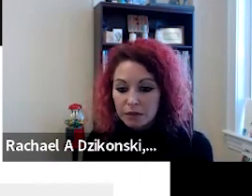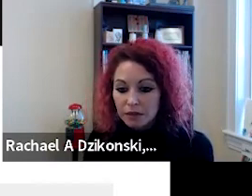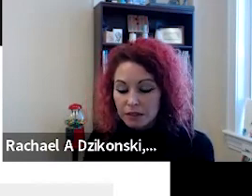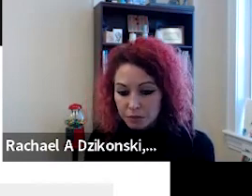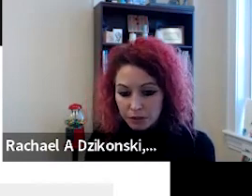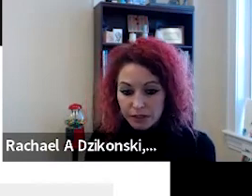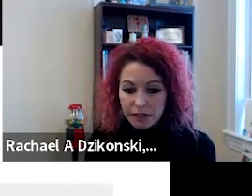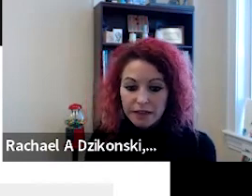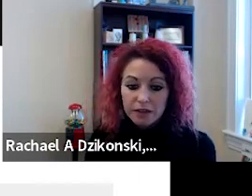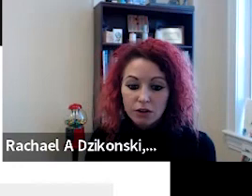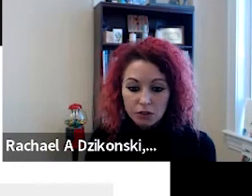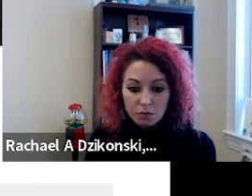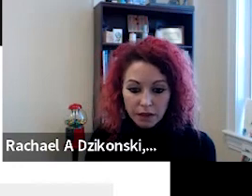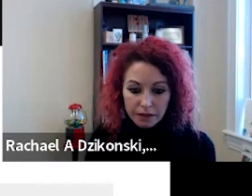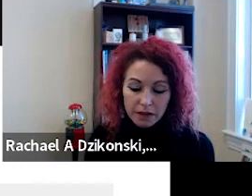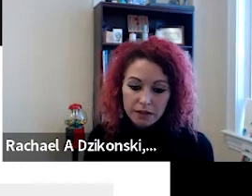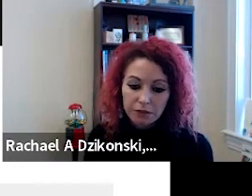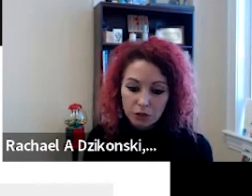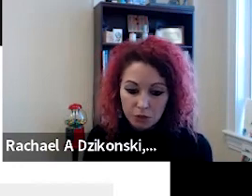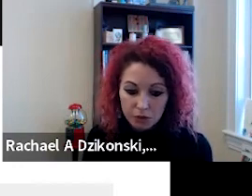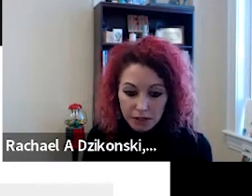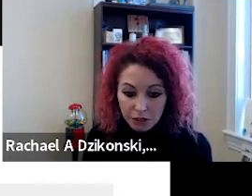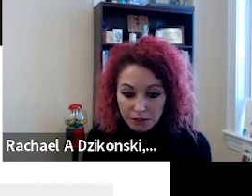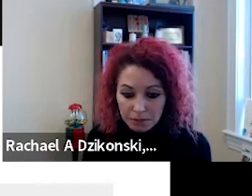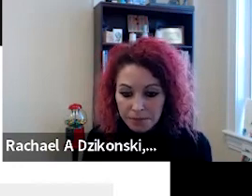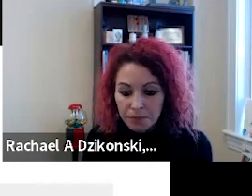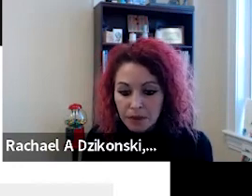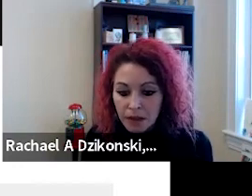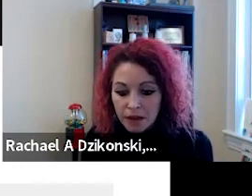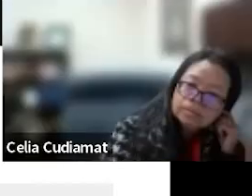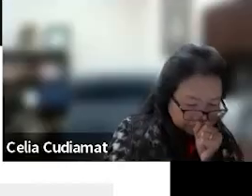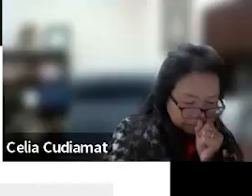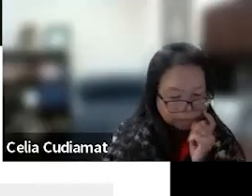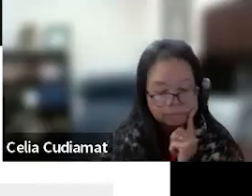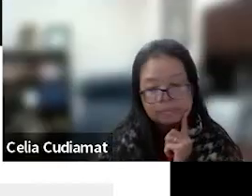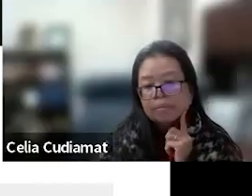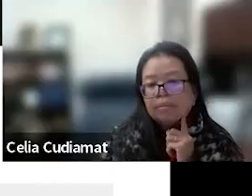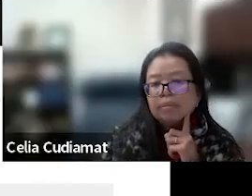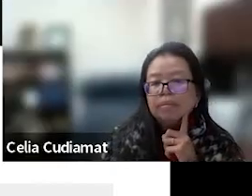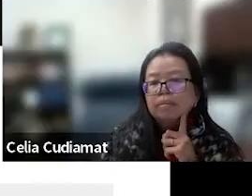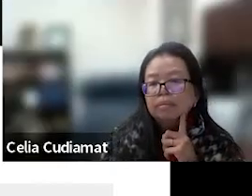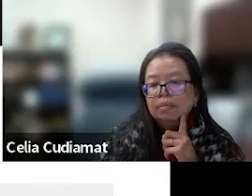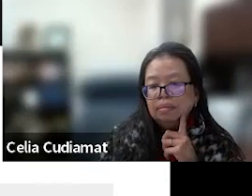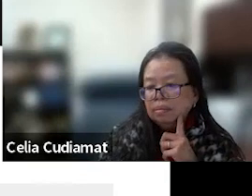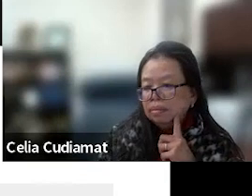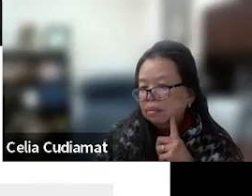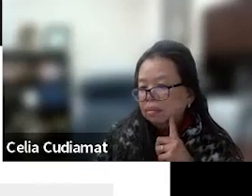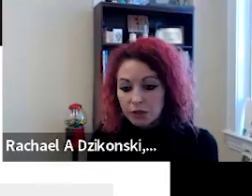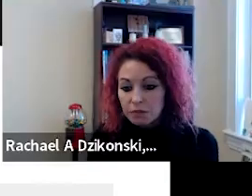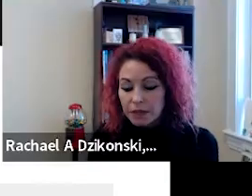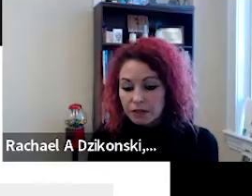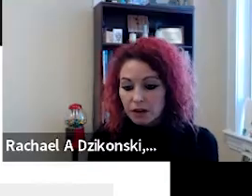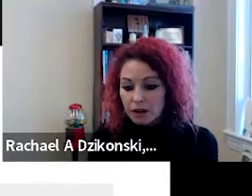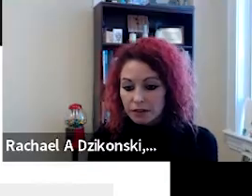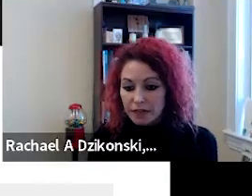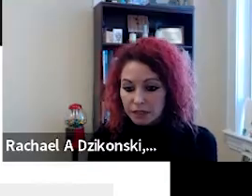that would be in person, and then also Blythe as a virtual session. And so again, these locations were